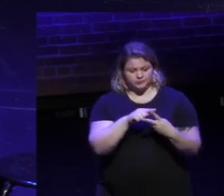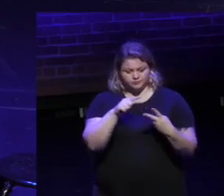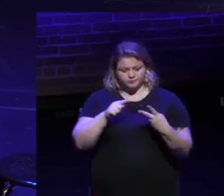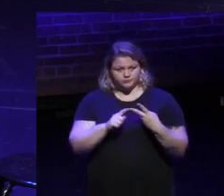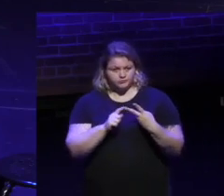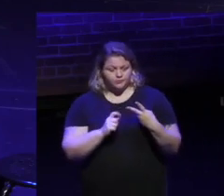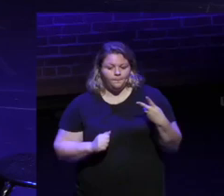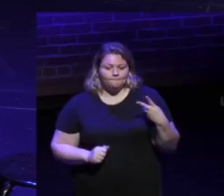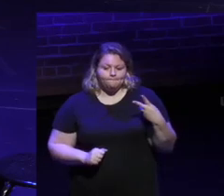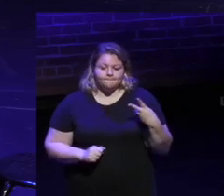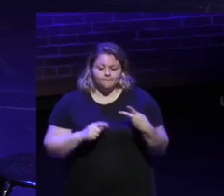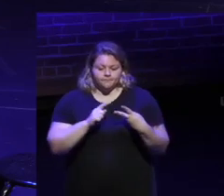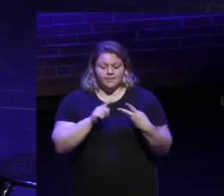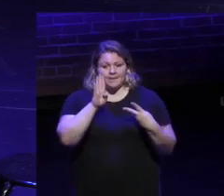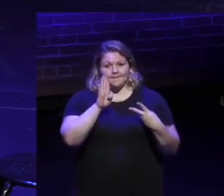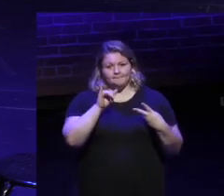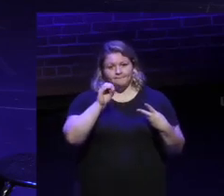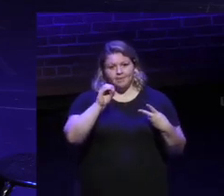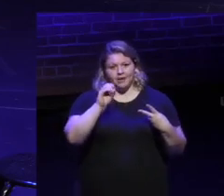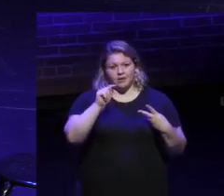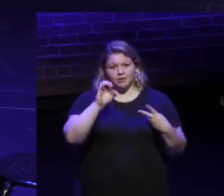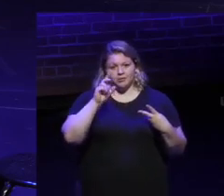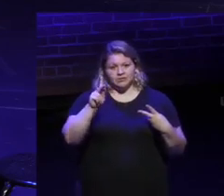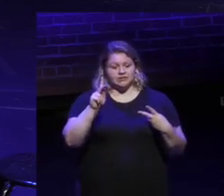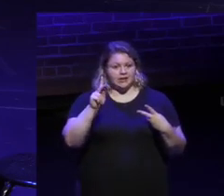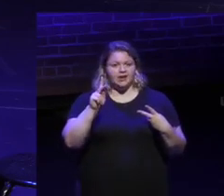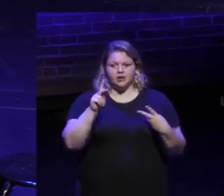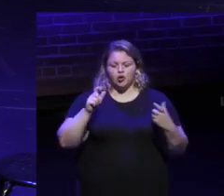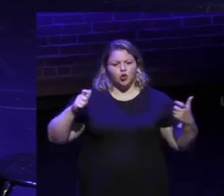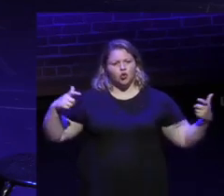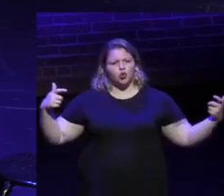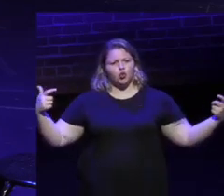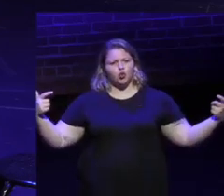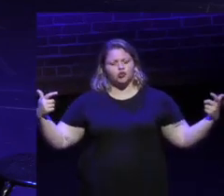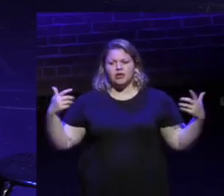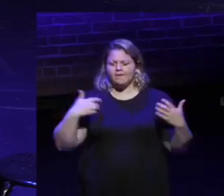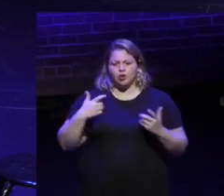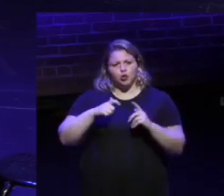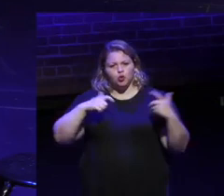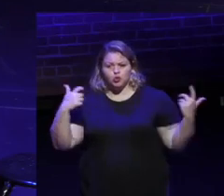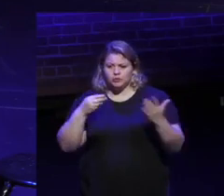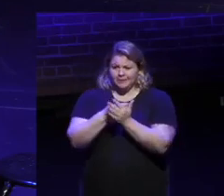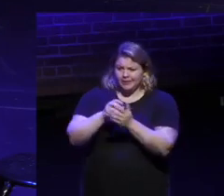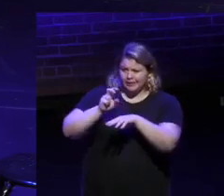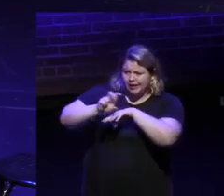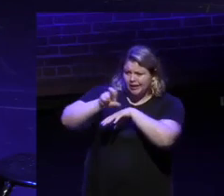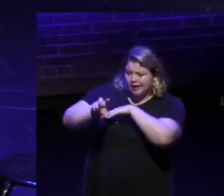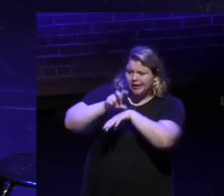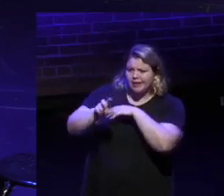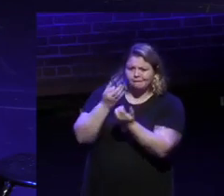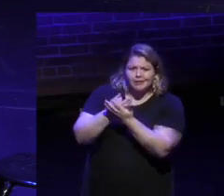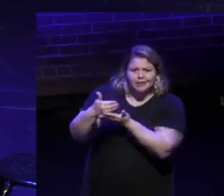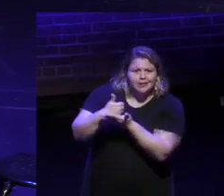In Massachusetts, biotech is absolutely a growth sector, right? It receives massive incentives, funding, and